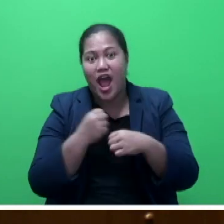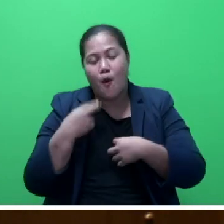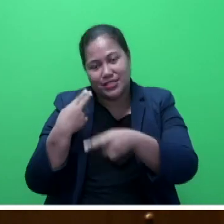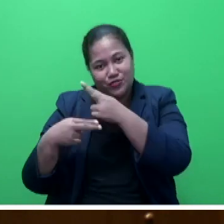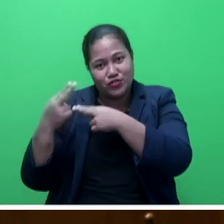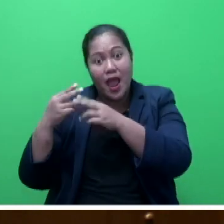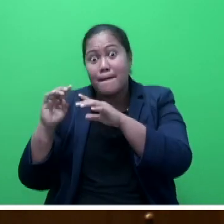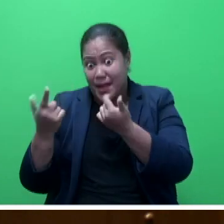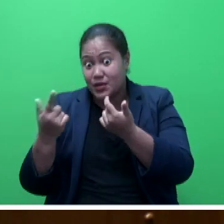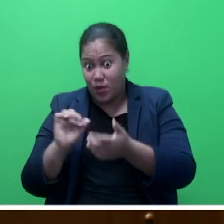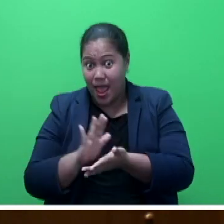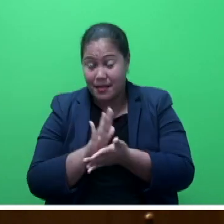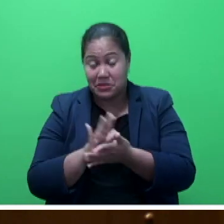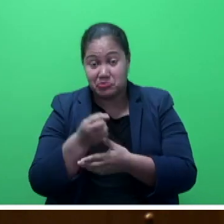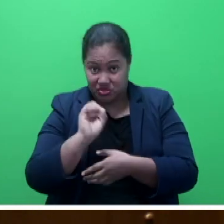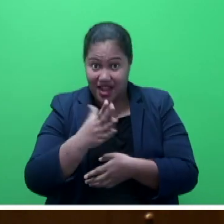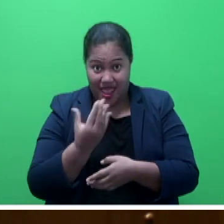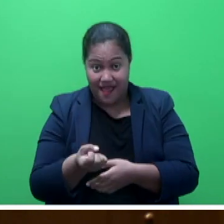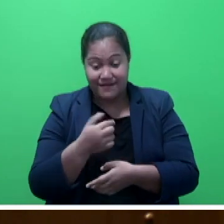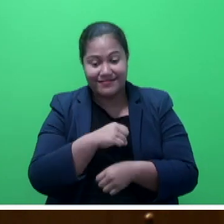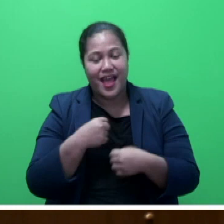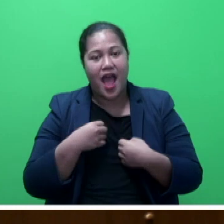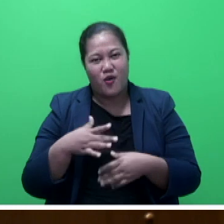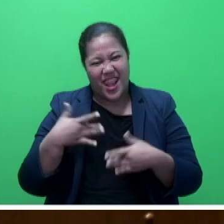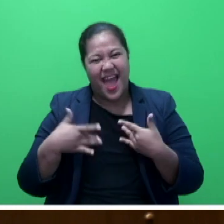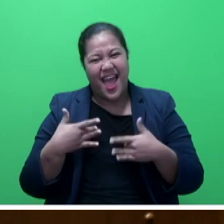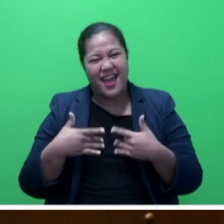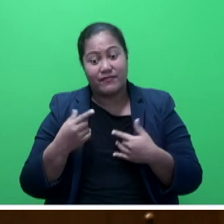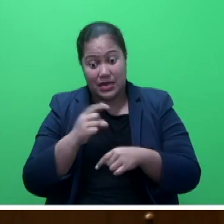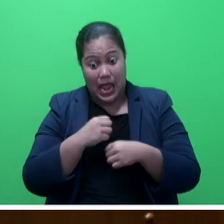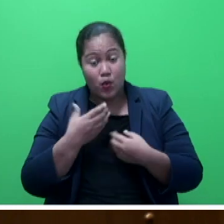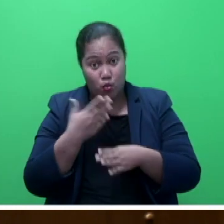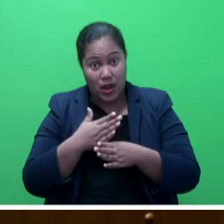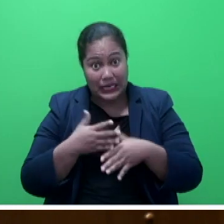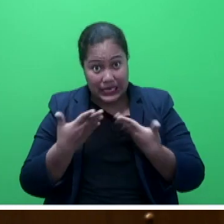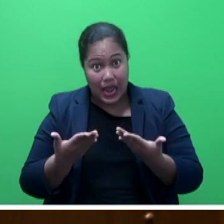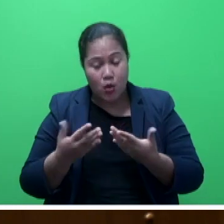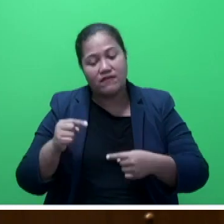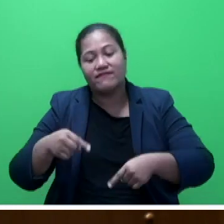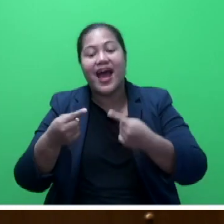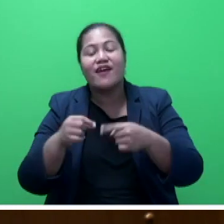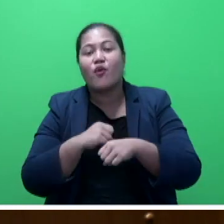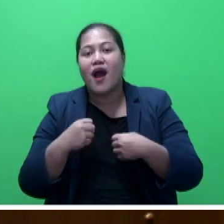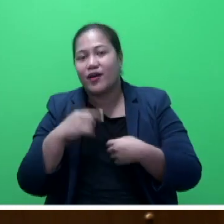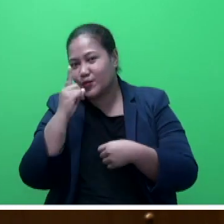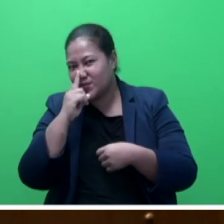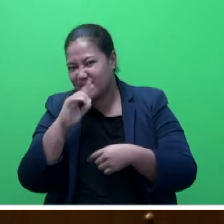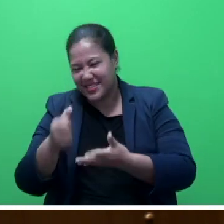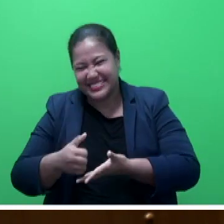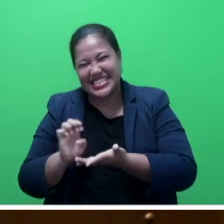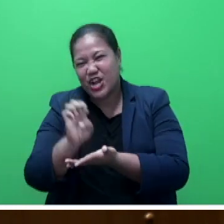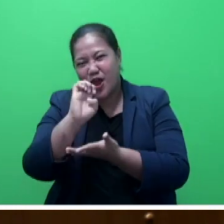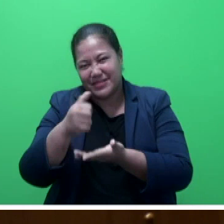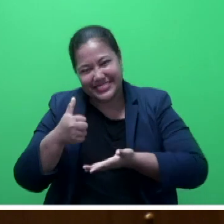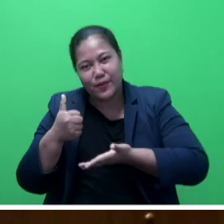grateful we have our lives, but the task now before us is to fight for our people's livelihoods. We